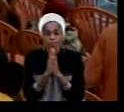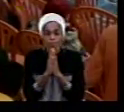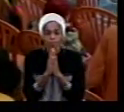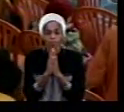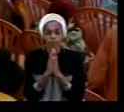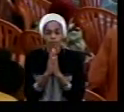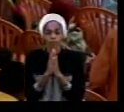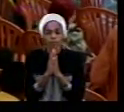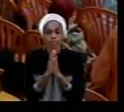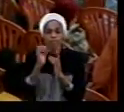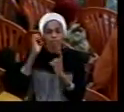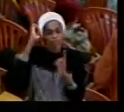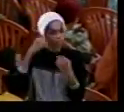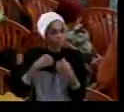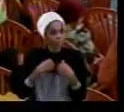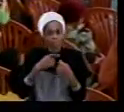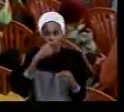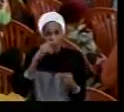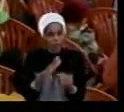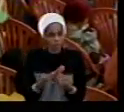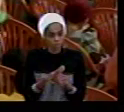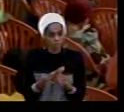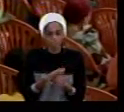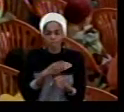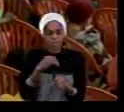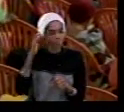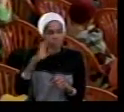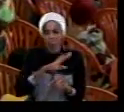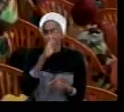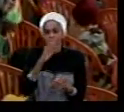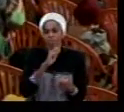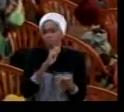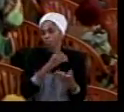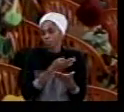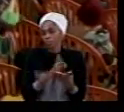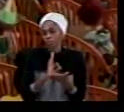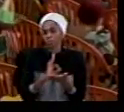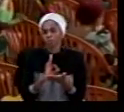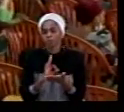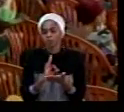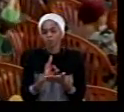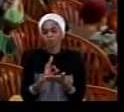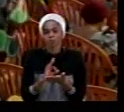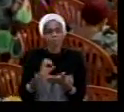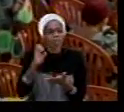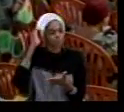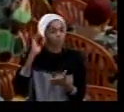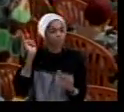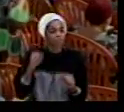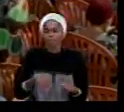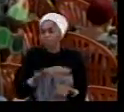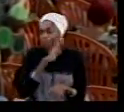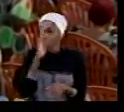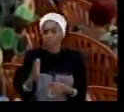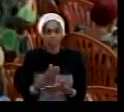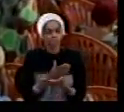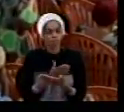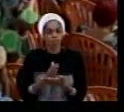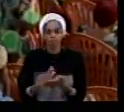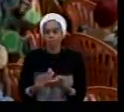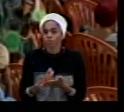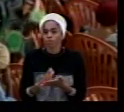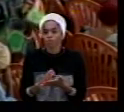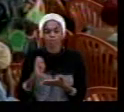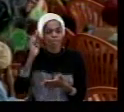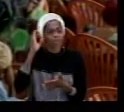He has promised. He can never fail. He can never fail. He